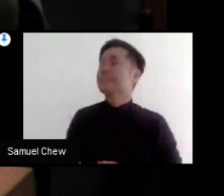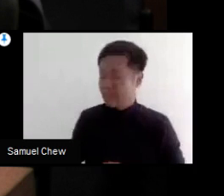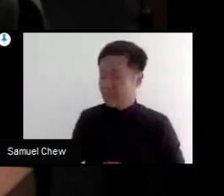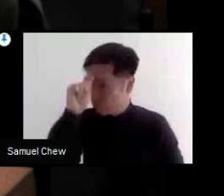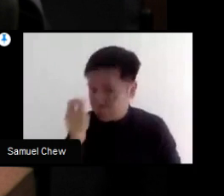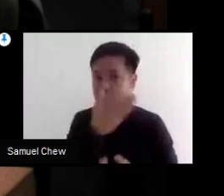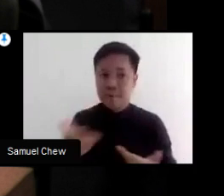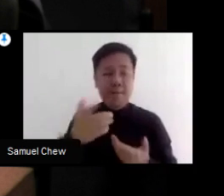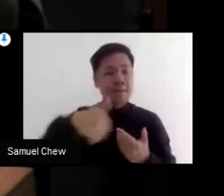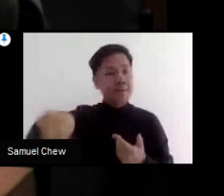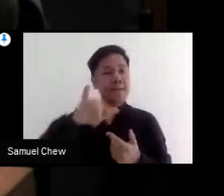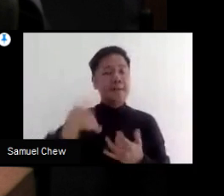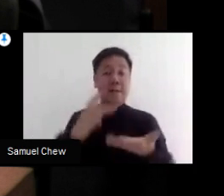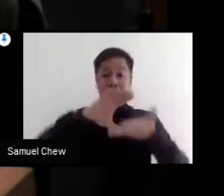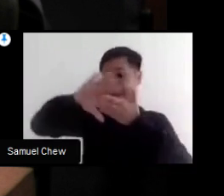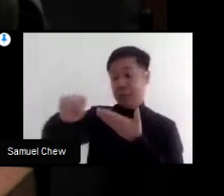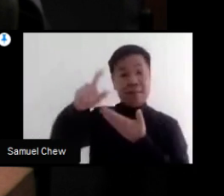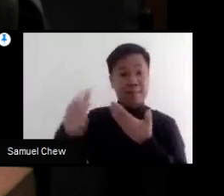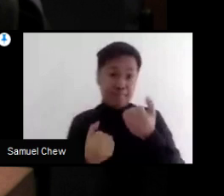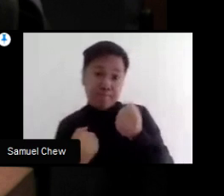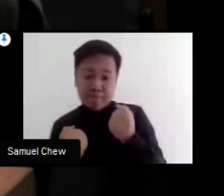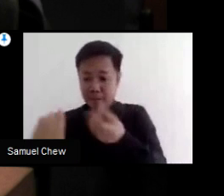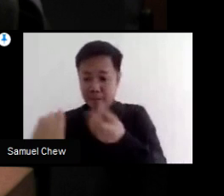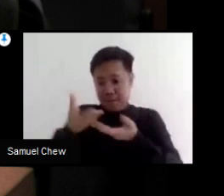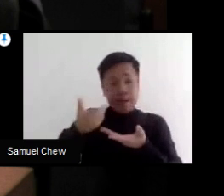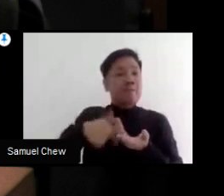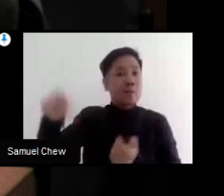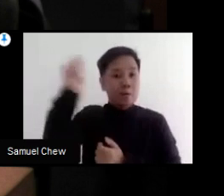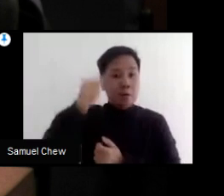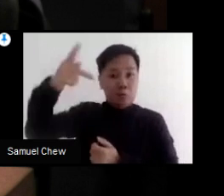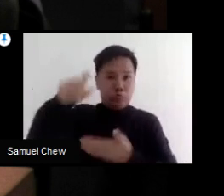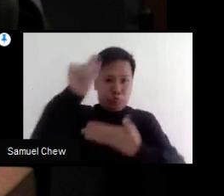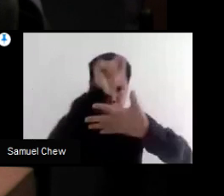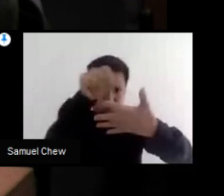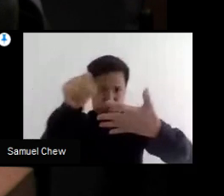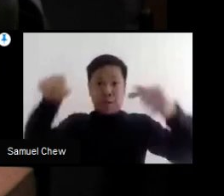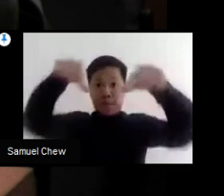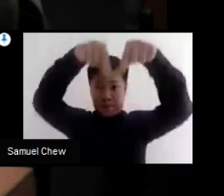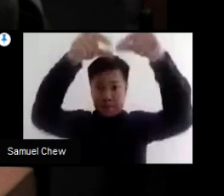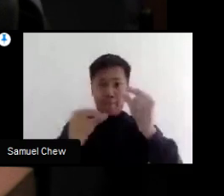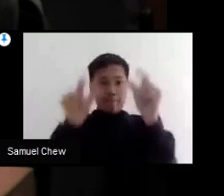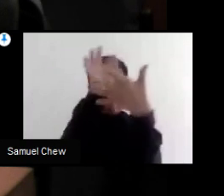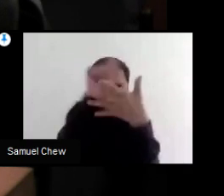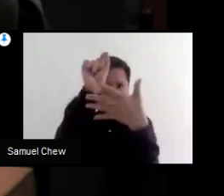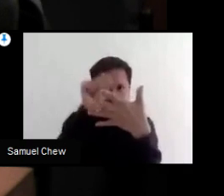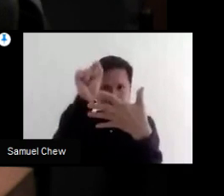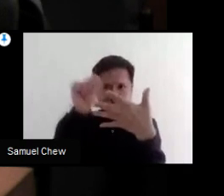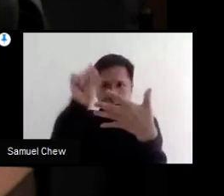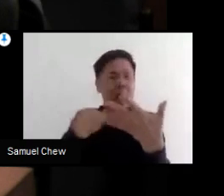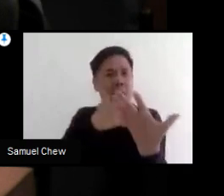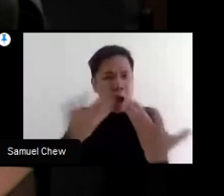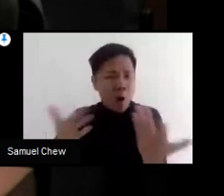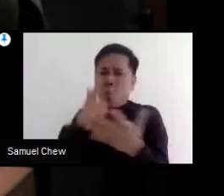SCAP Secretariat to provide an Asia-Pacific indicator framework on progress towards the implementation of the Program of Action of